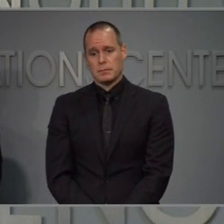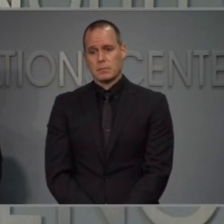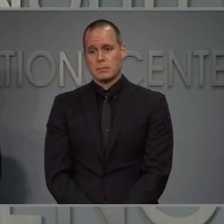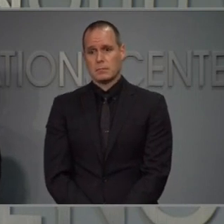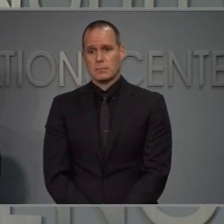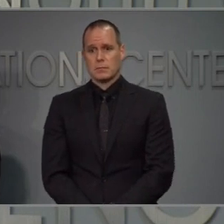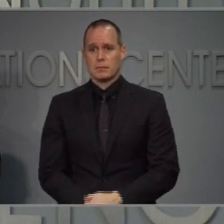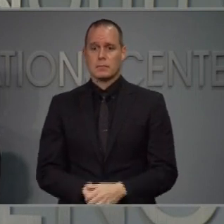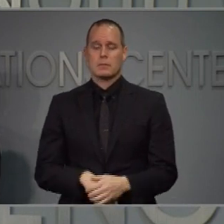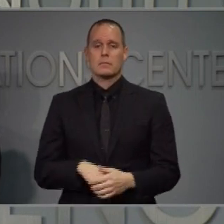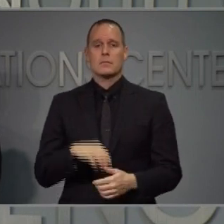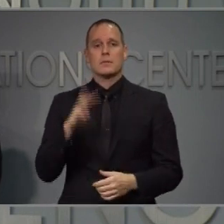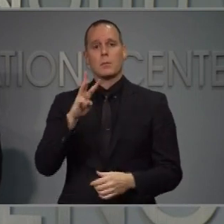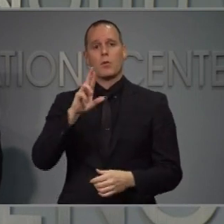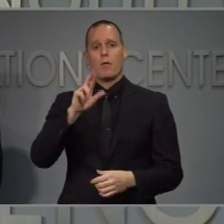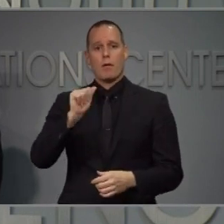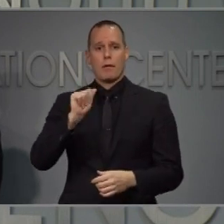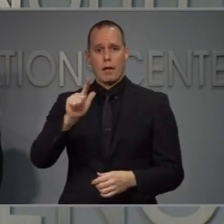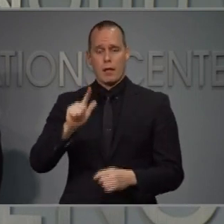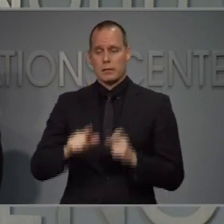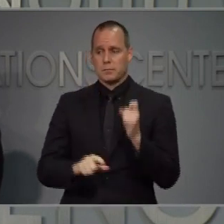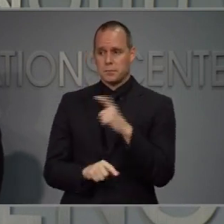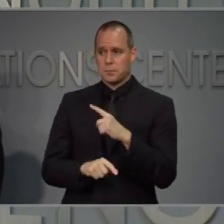Ken Smith, WRAL.